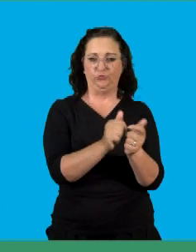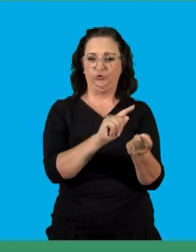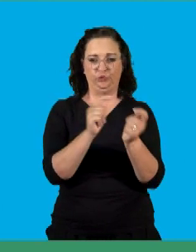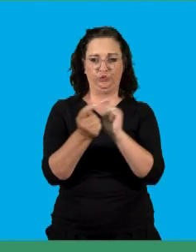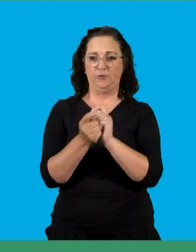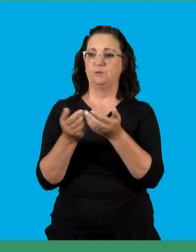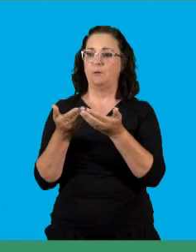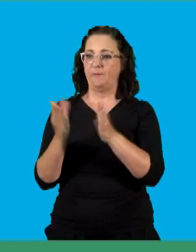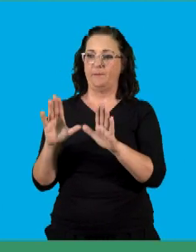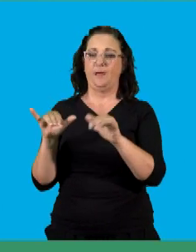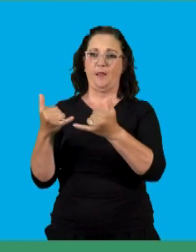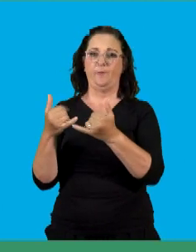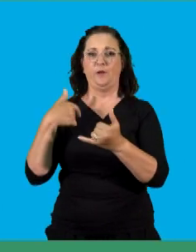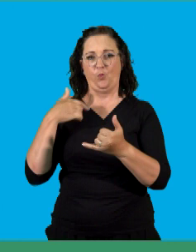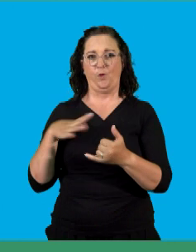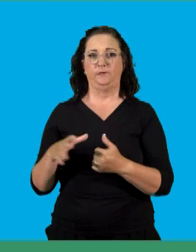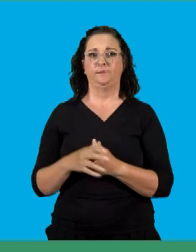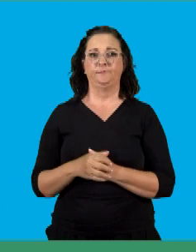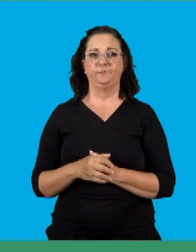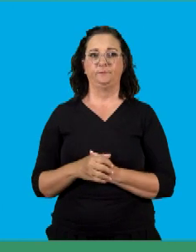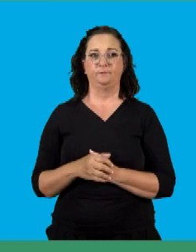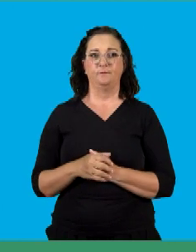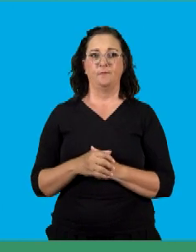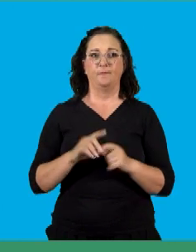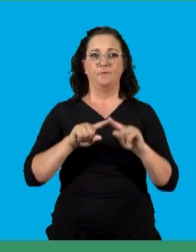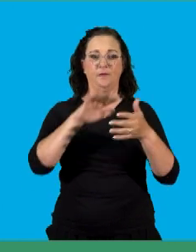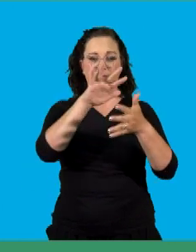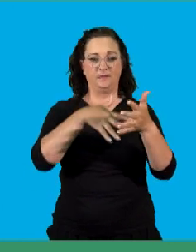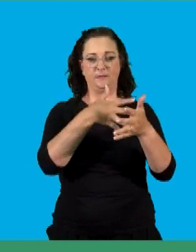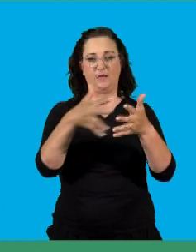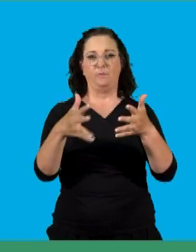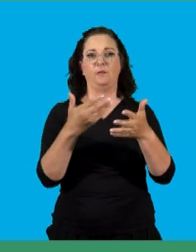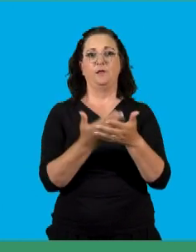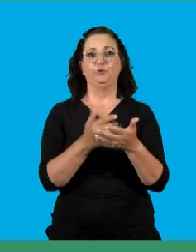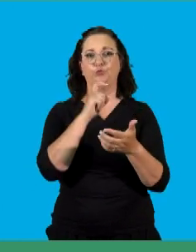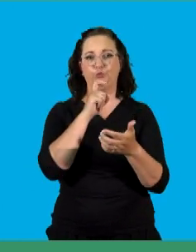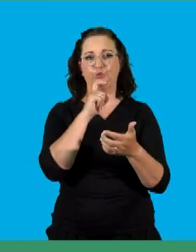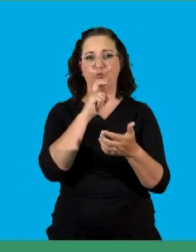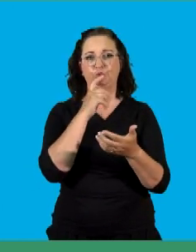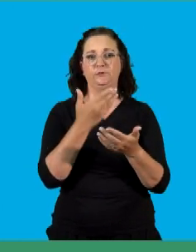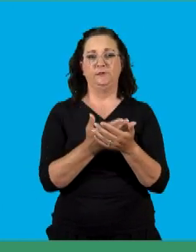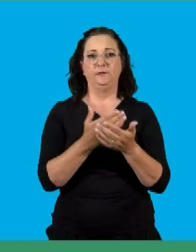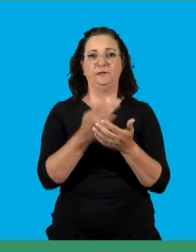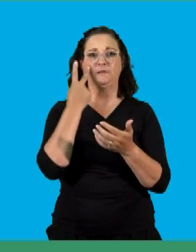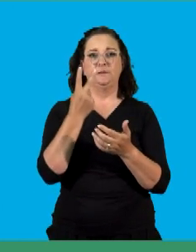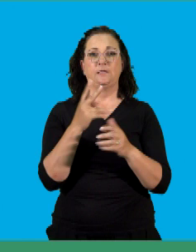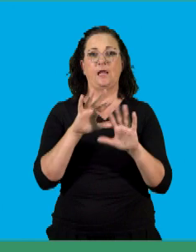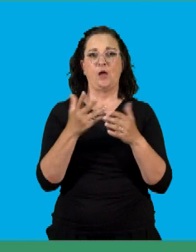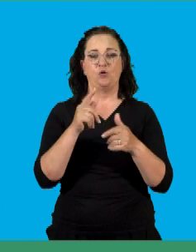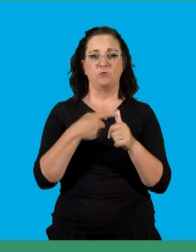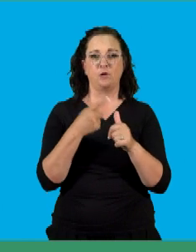to become a public company. Use the table below as the guide to answer question